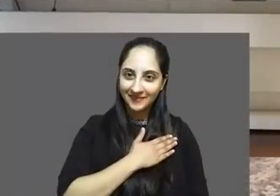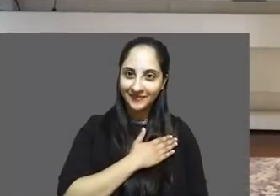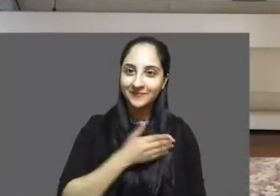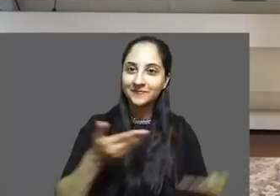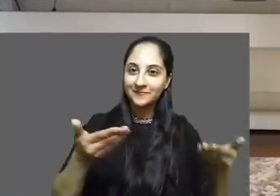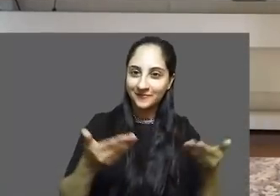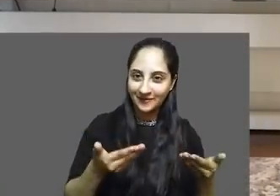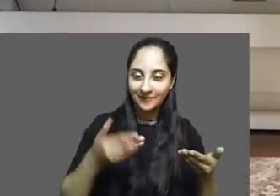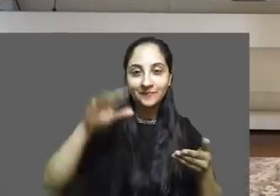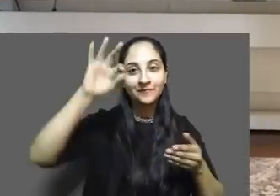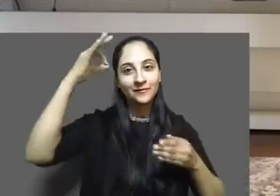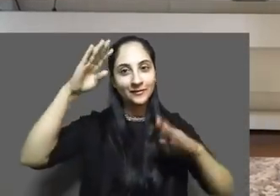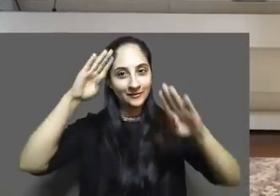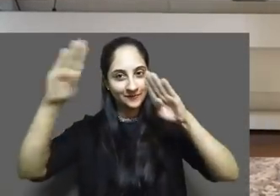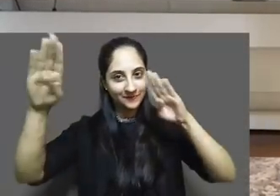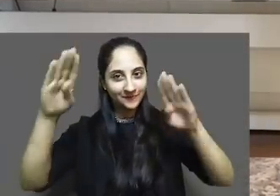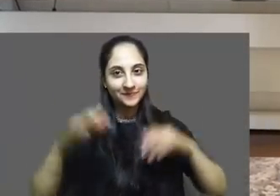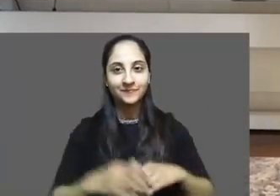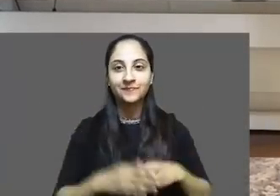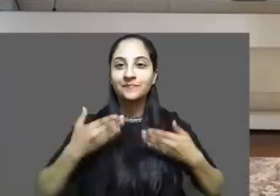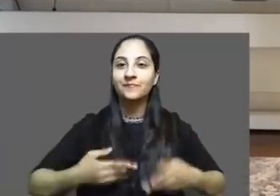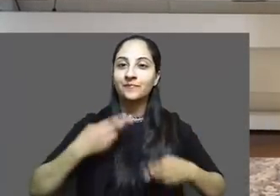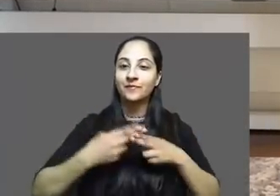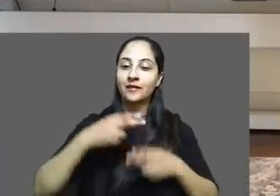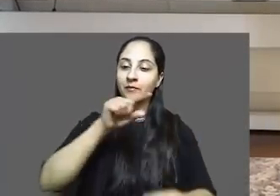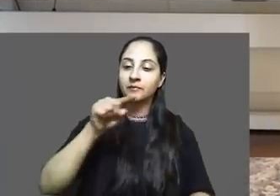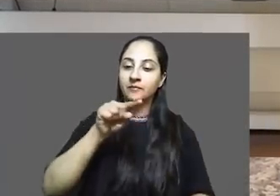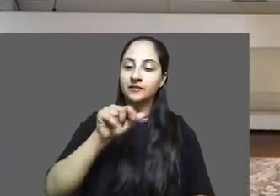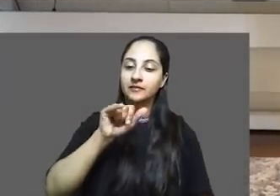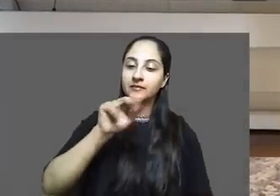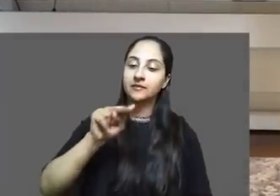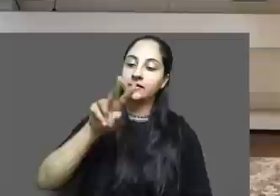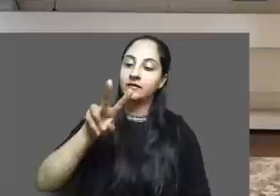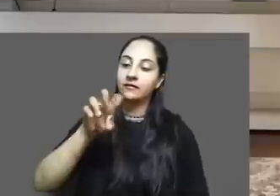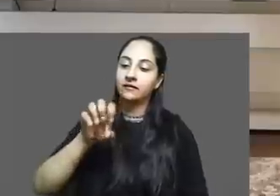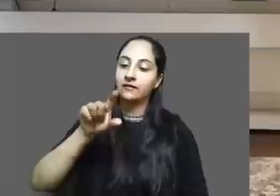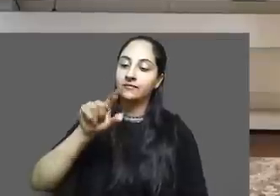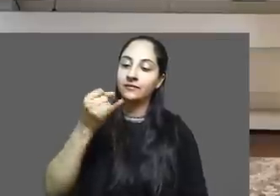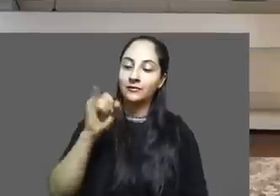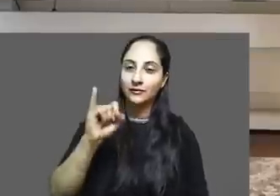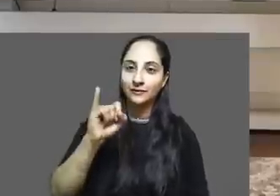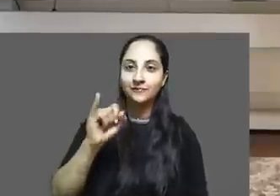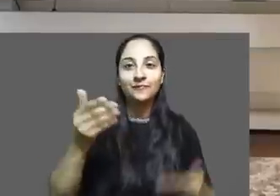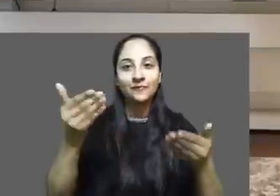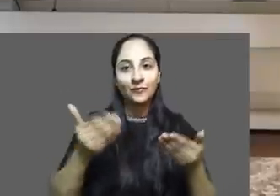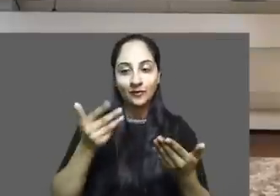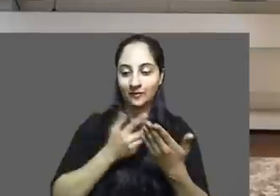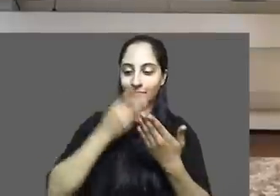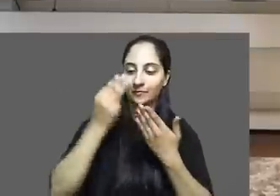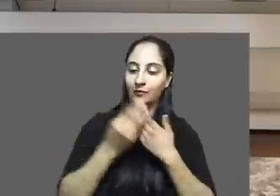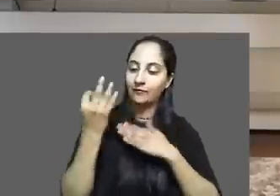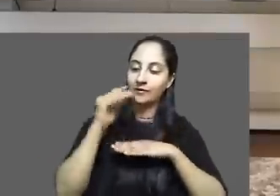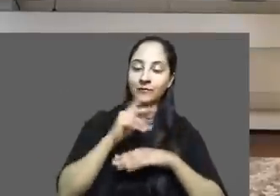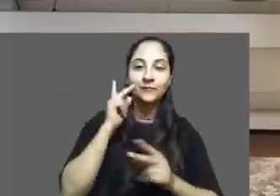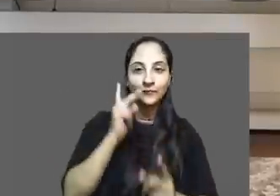Welcome, bienvenue. My name is Zane Velji, and welcome to tonight's Friday Night Reflections, and more importantly, Navroz Mubarak.